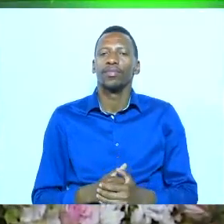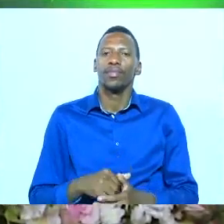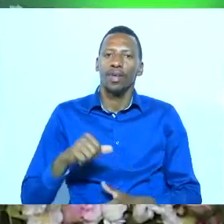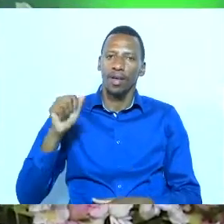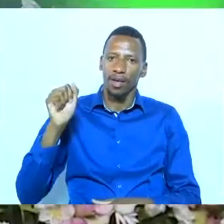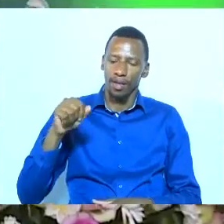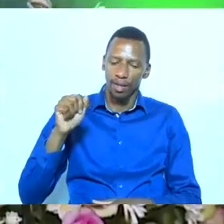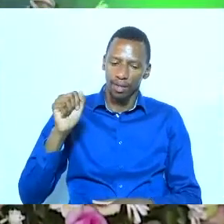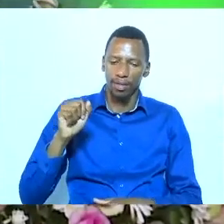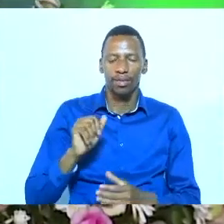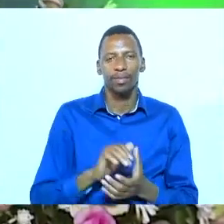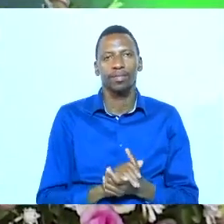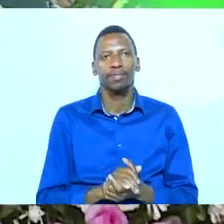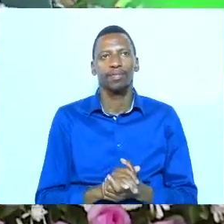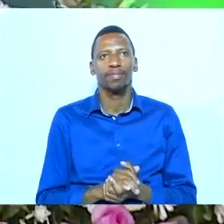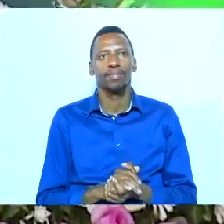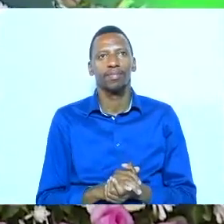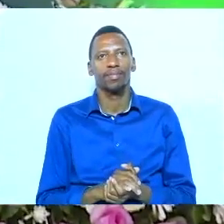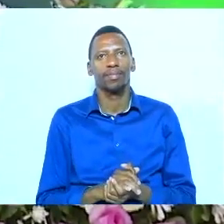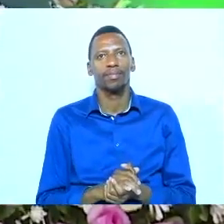Yes,